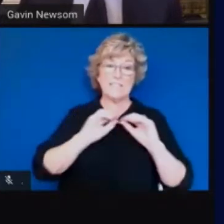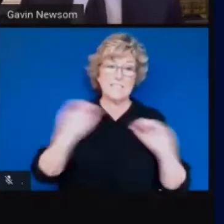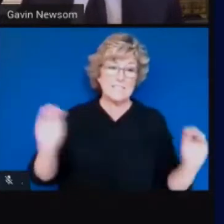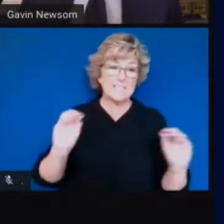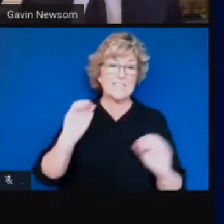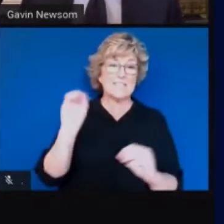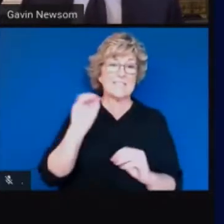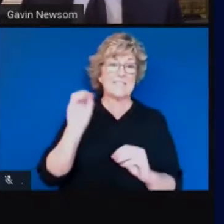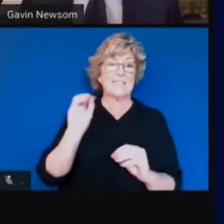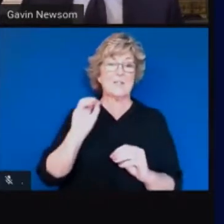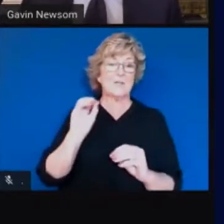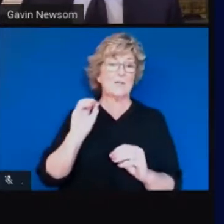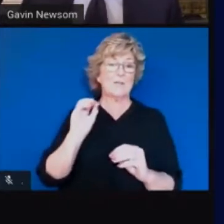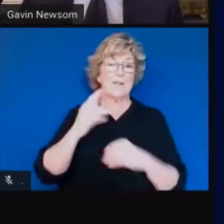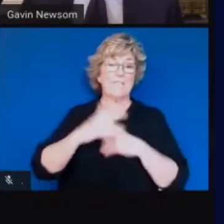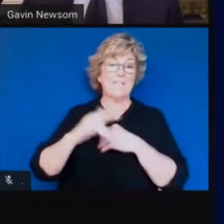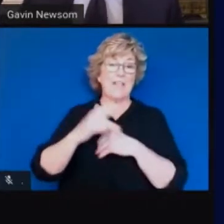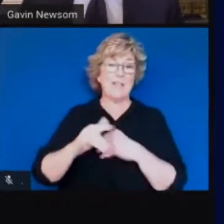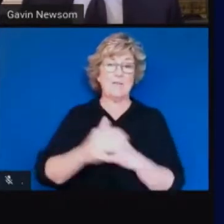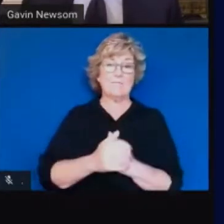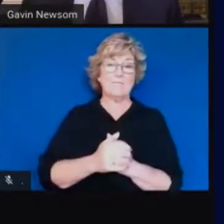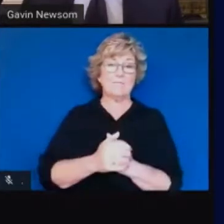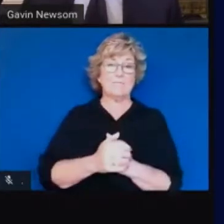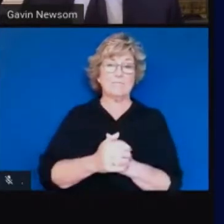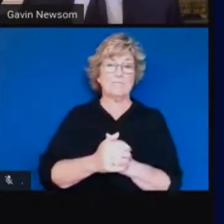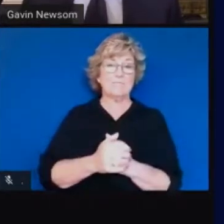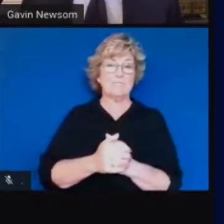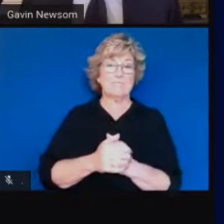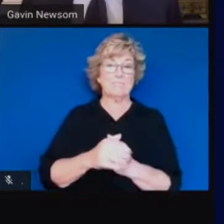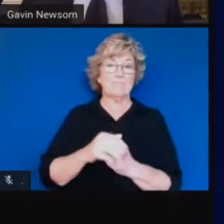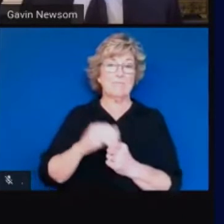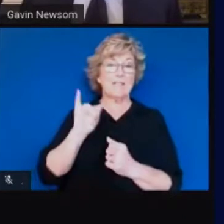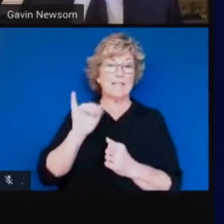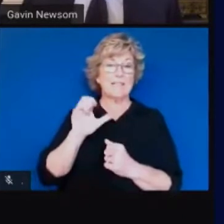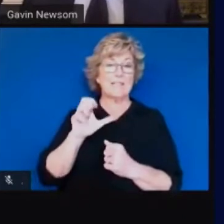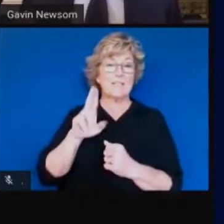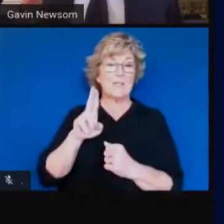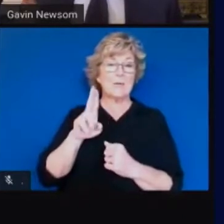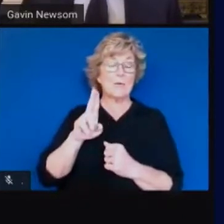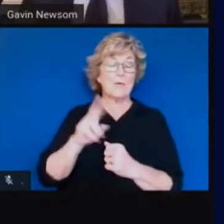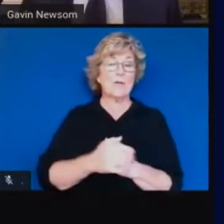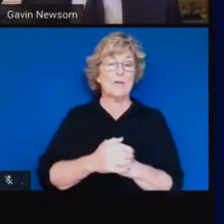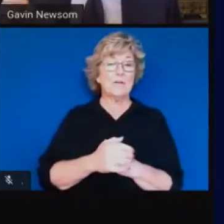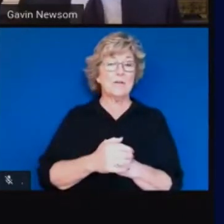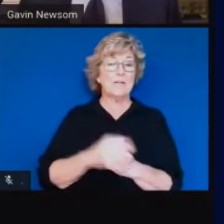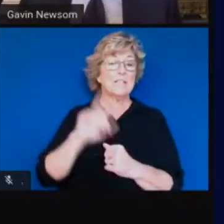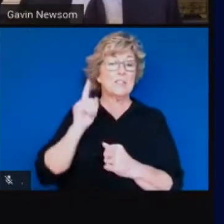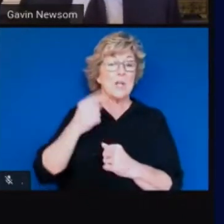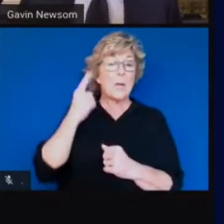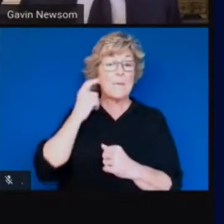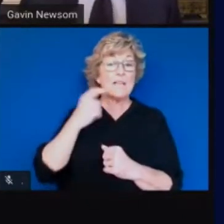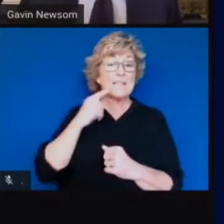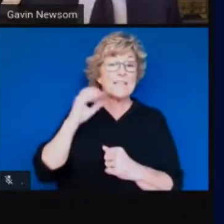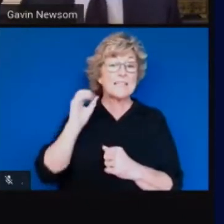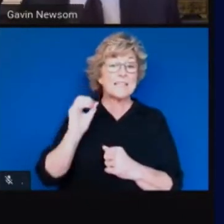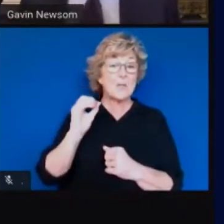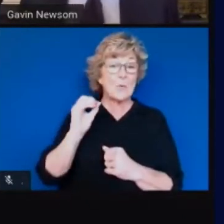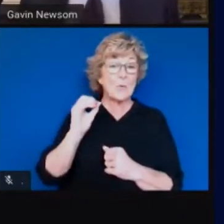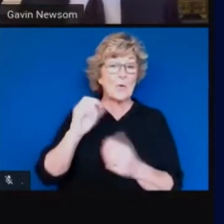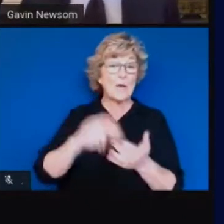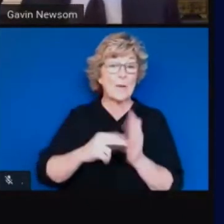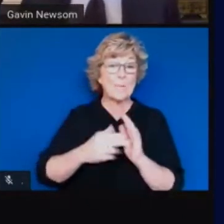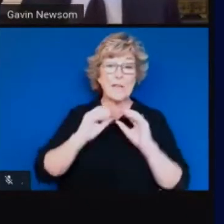the surge phase of the ICU planning. So again, just because it's at 0 doesn't mean there's